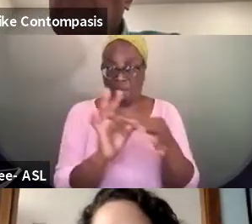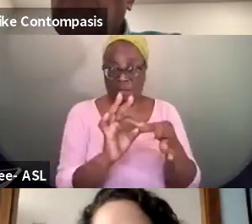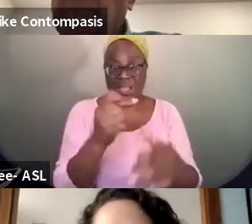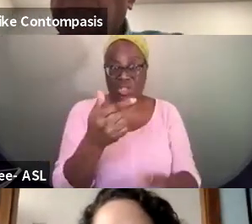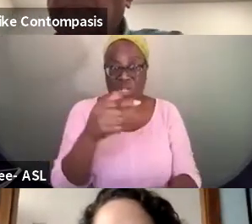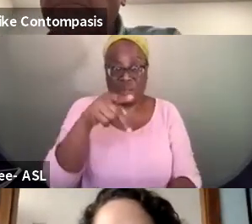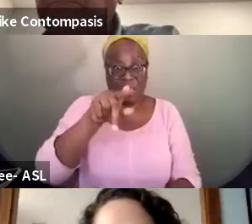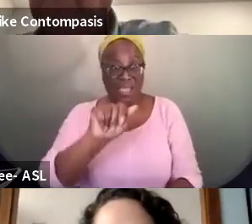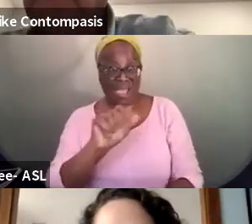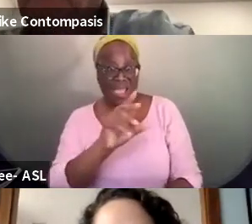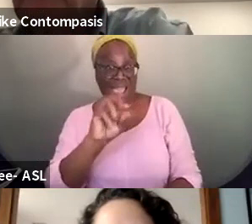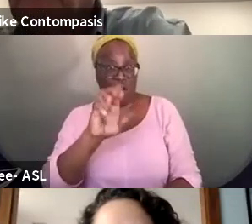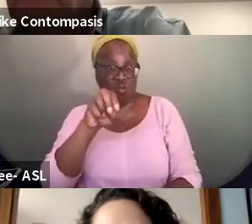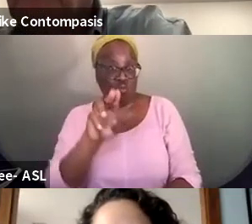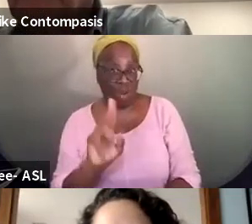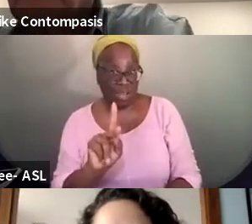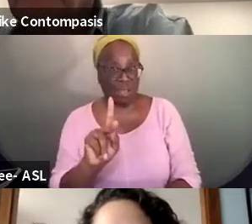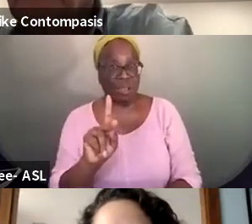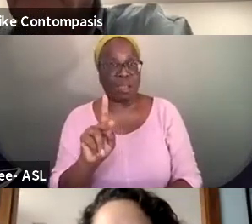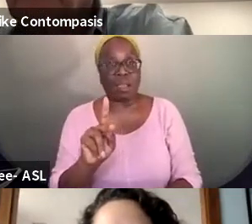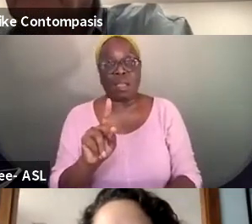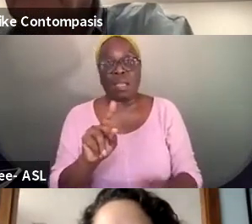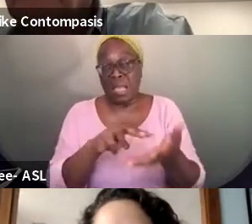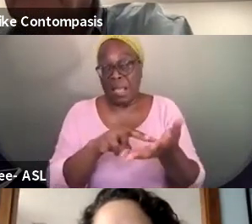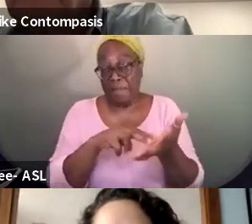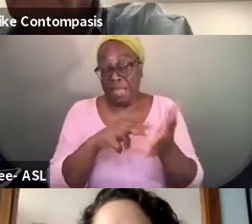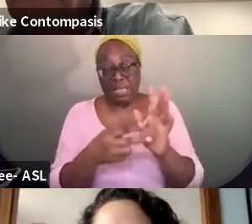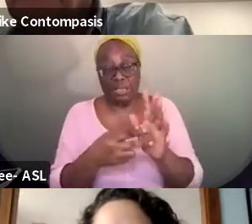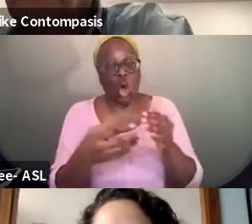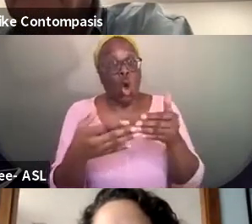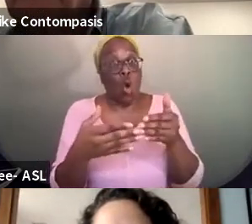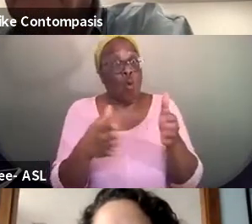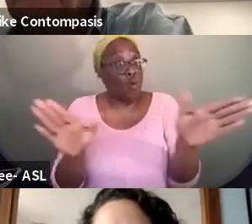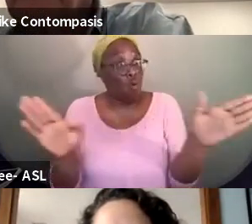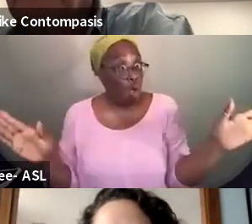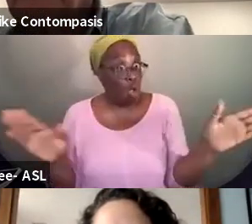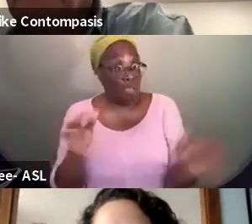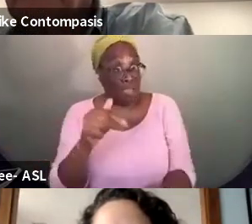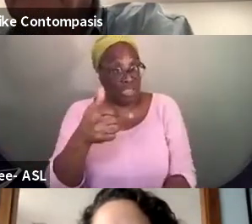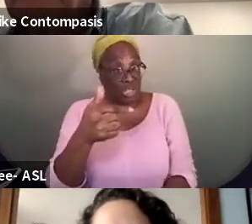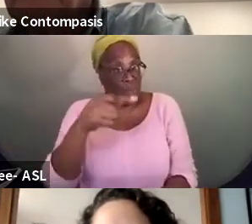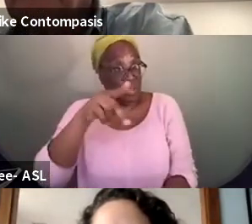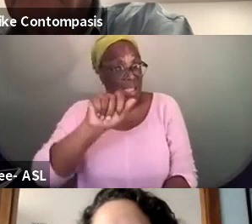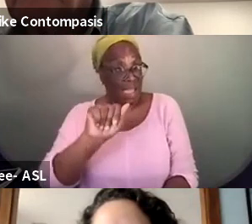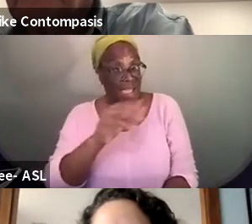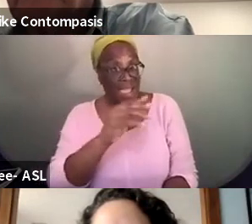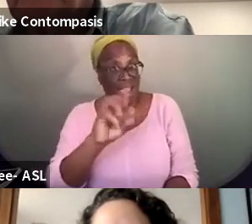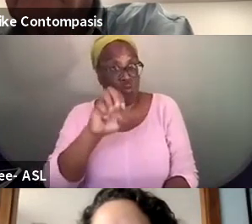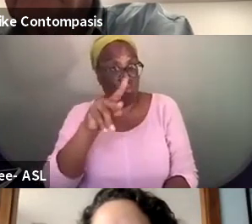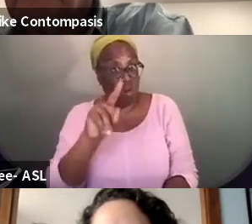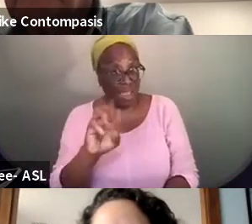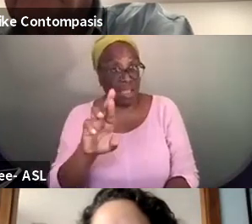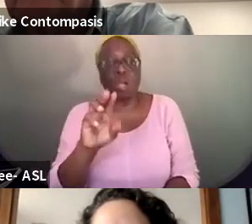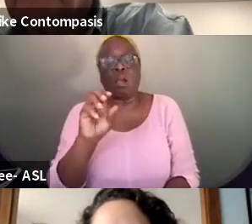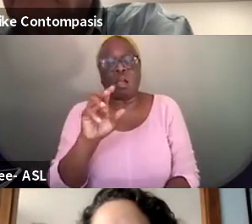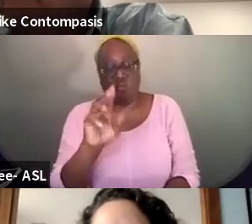utilizing overall GPA and overall rank? Or was that again, so for example, could someone have gotten